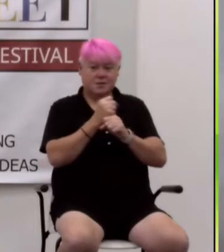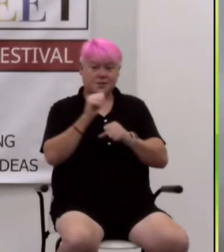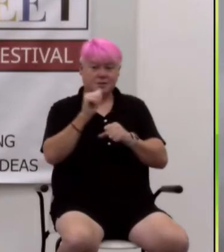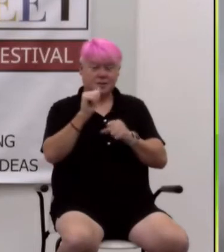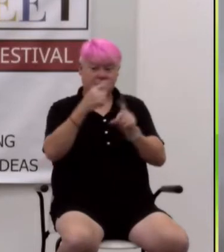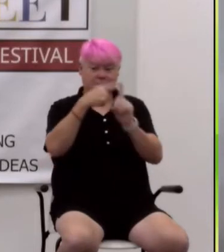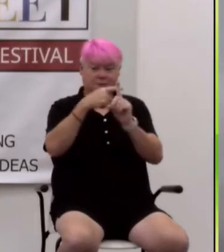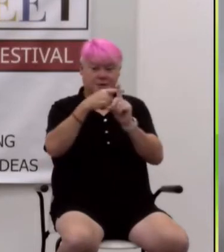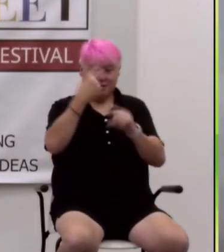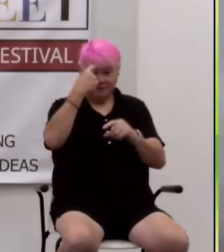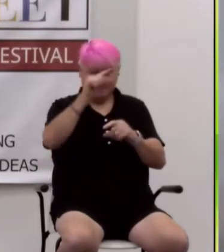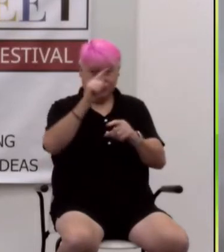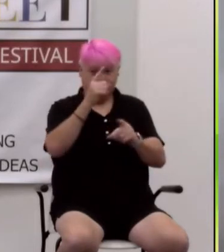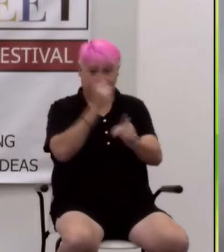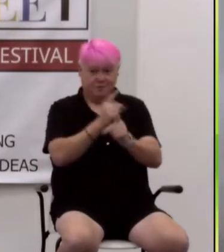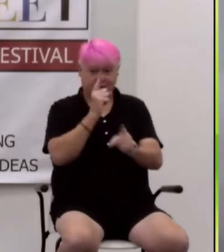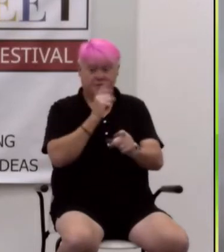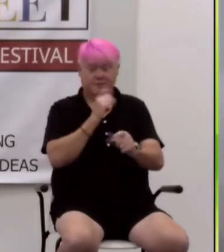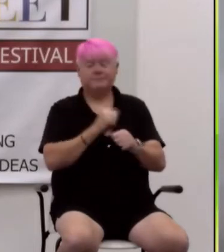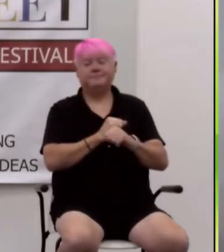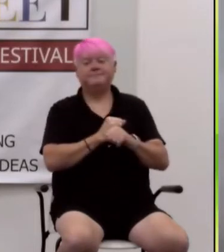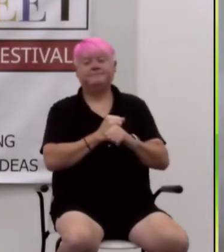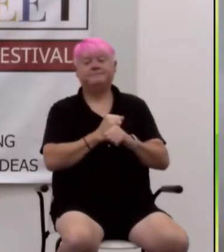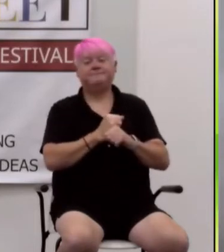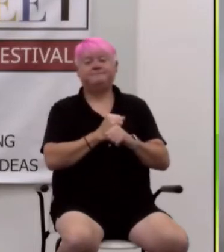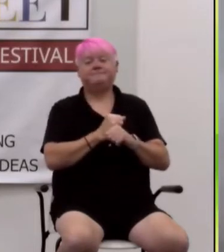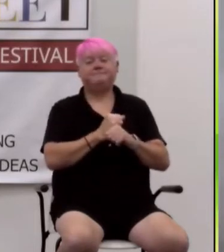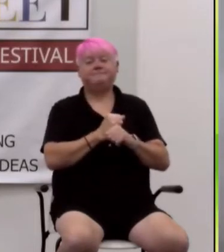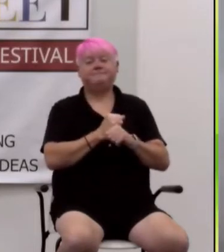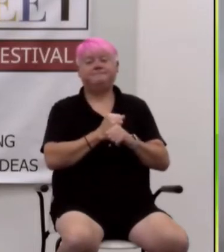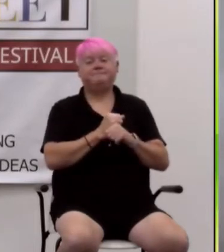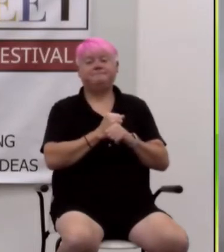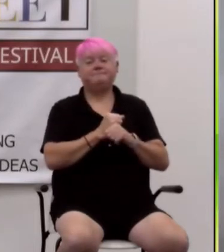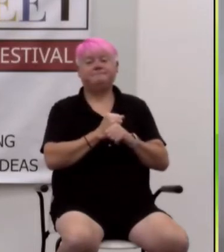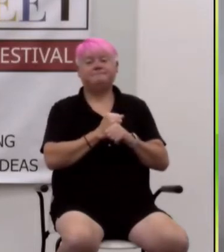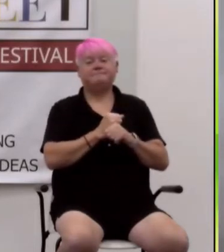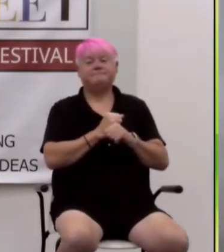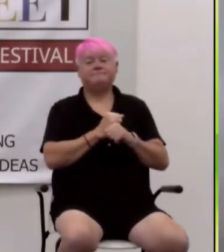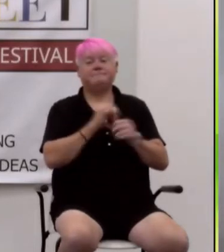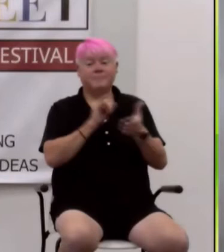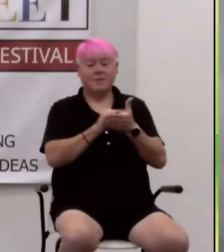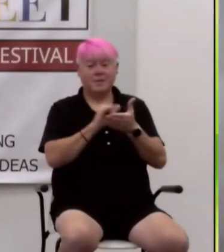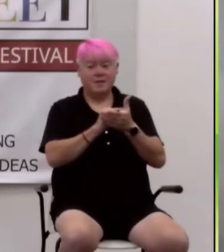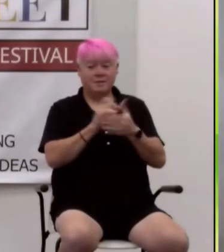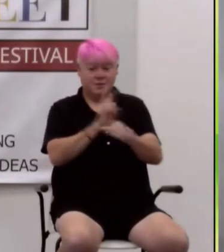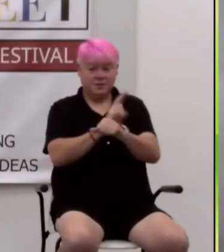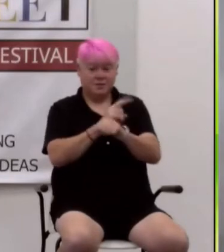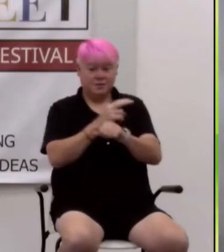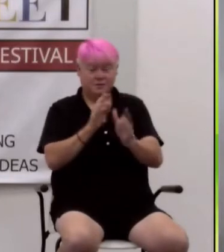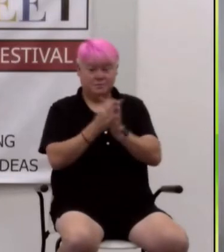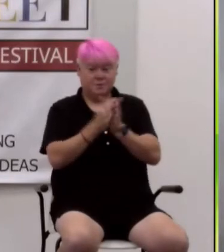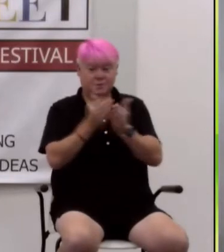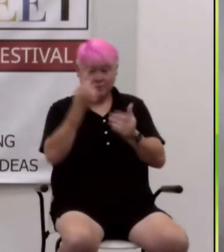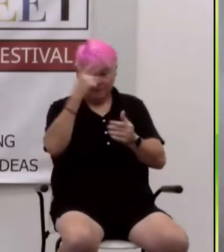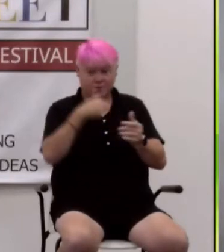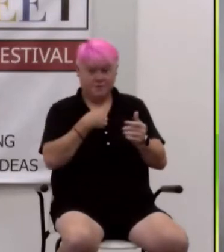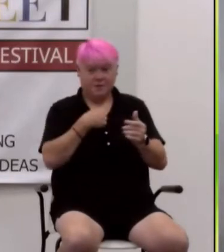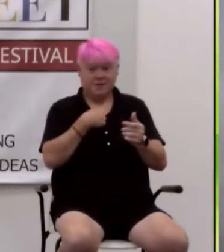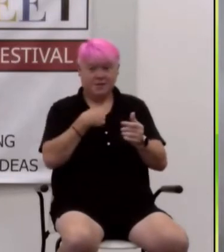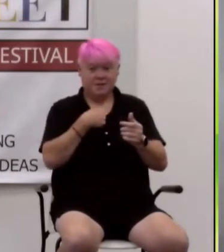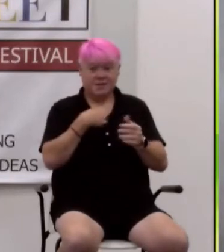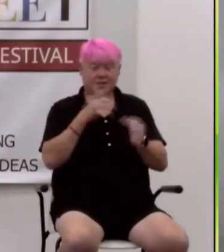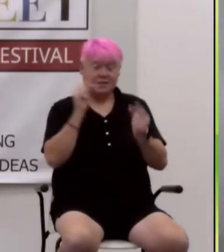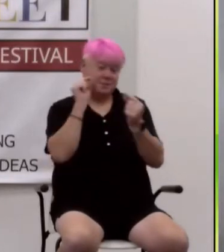for accuracy. So that was a useful book for me because I had a very specific idea that I